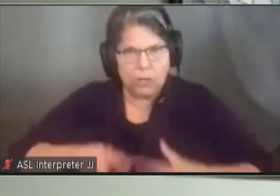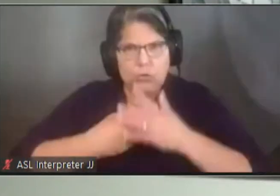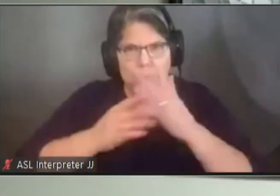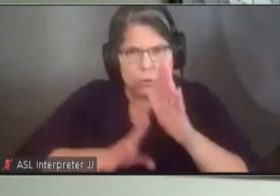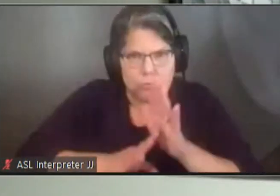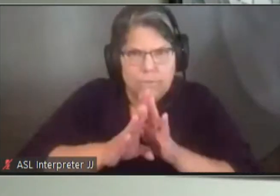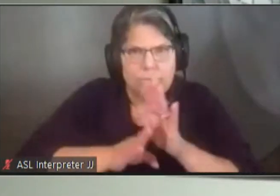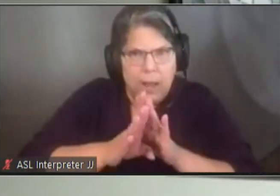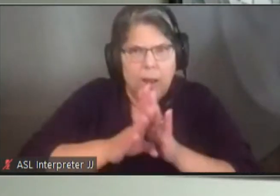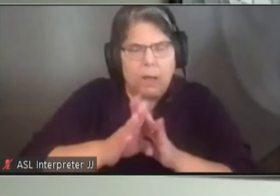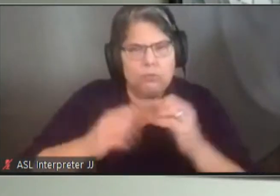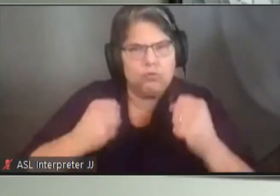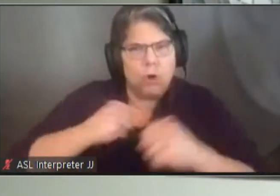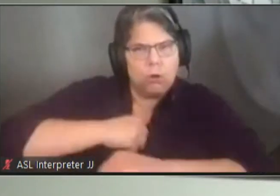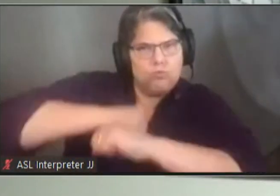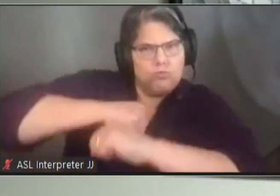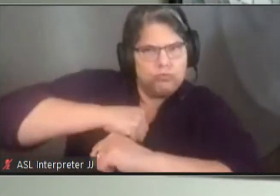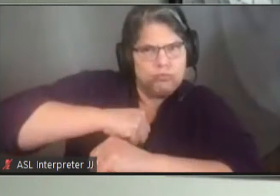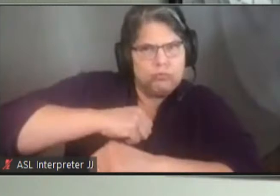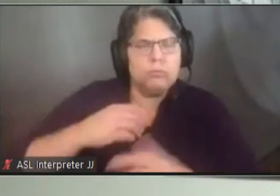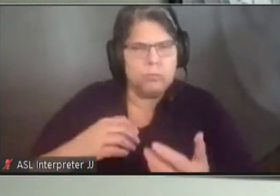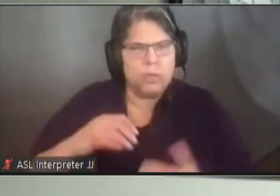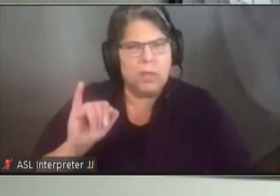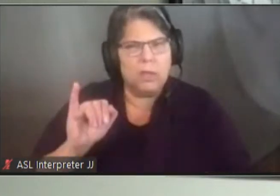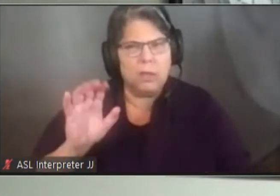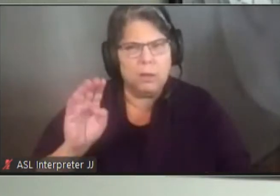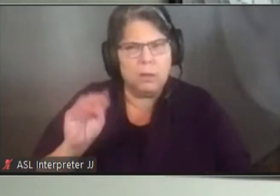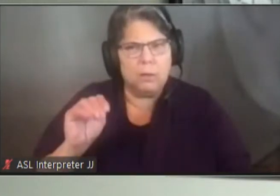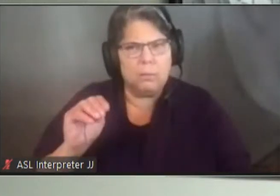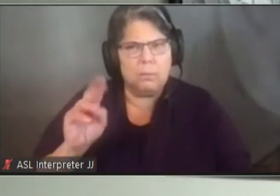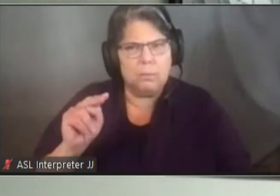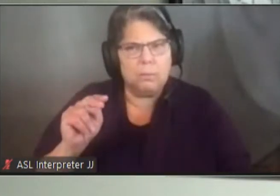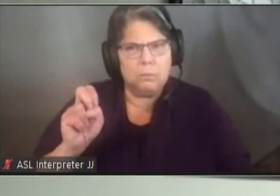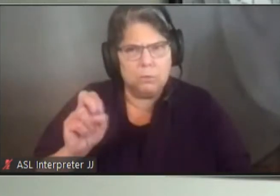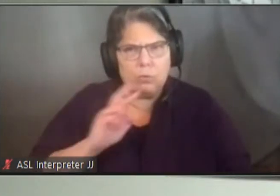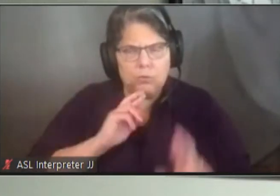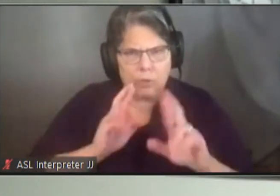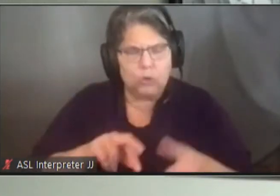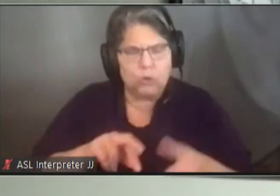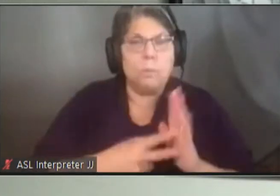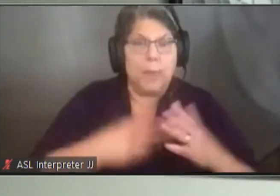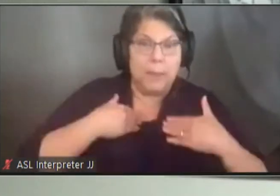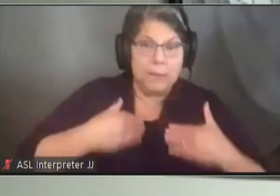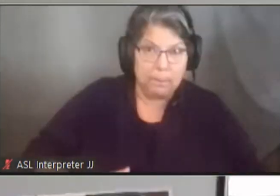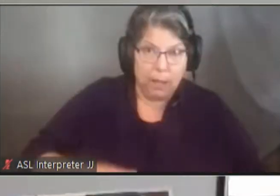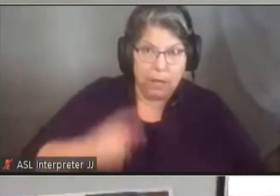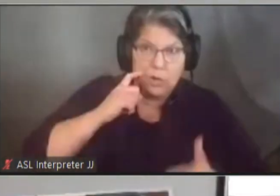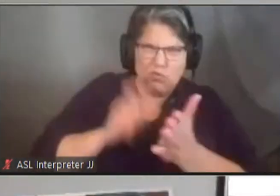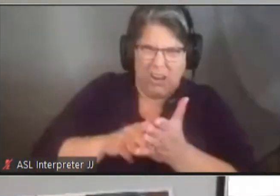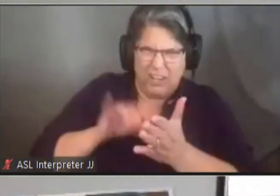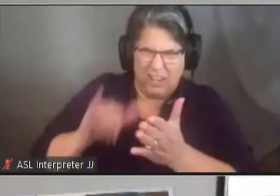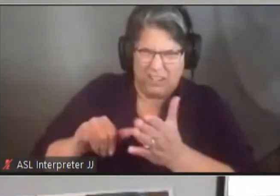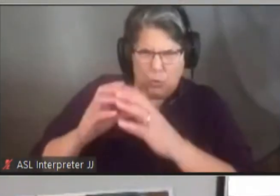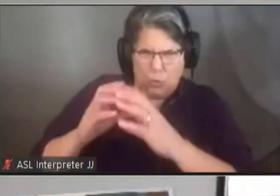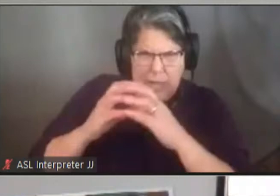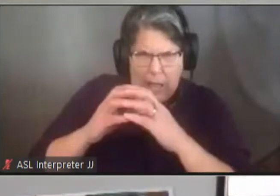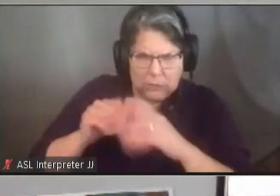reaction, that the body will then recognize these antigens, these foreign substances, and attack